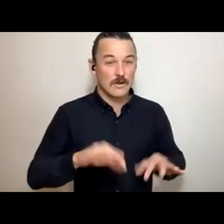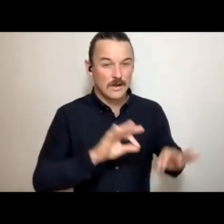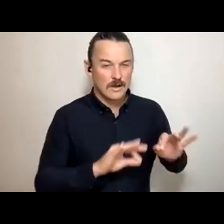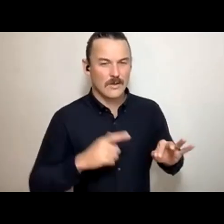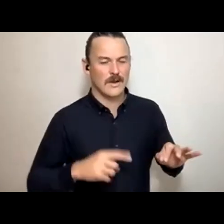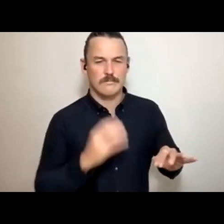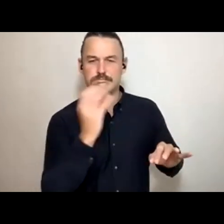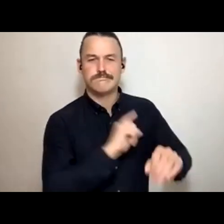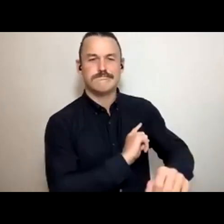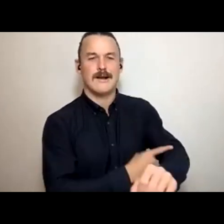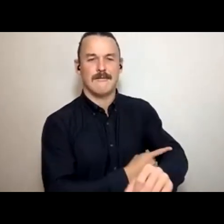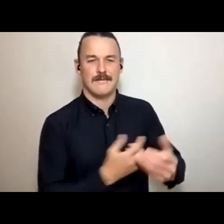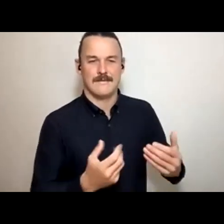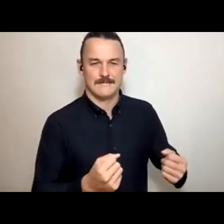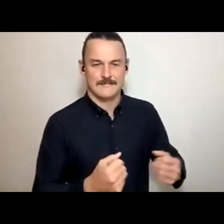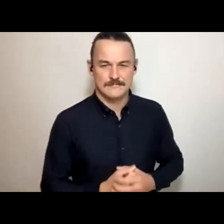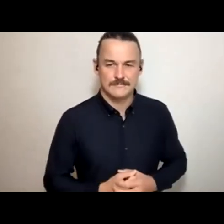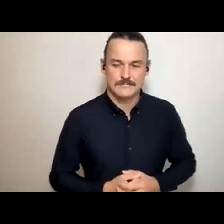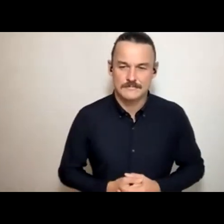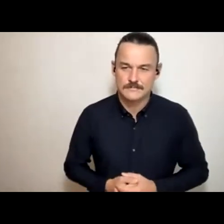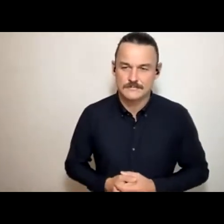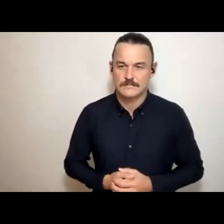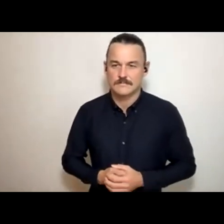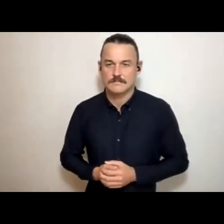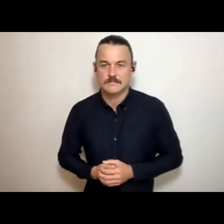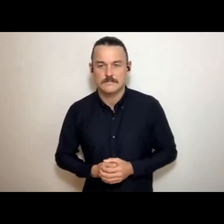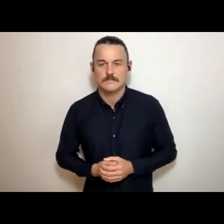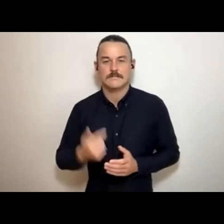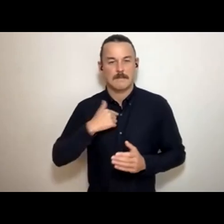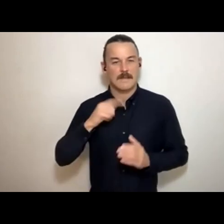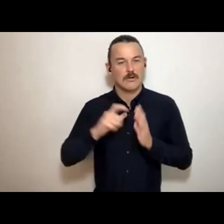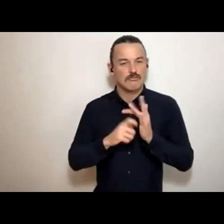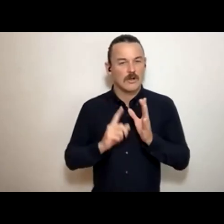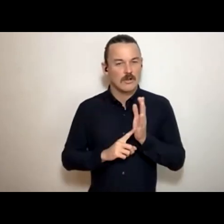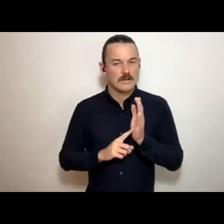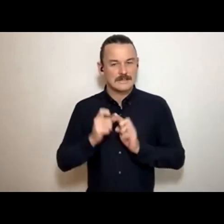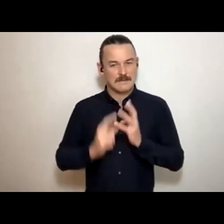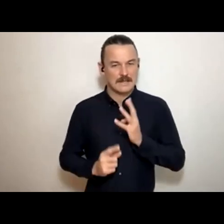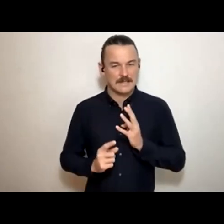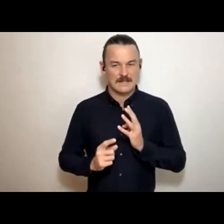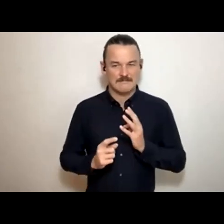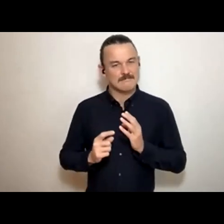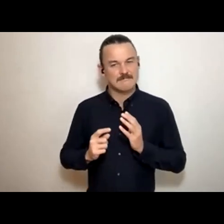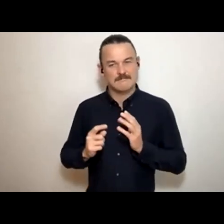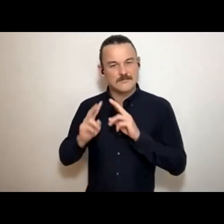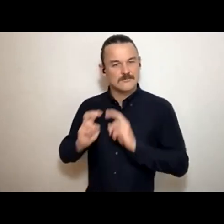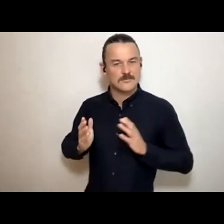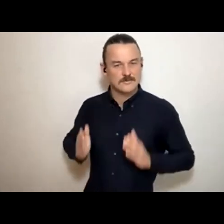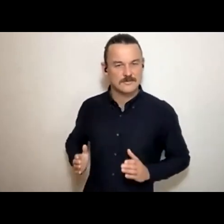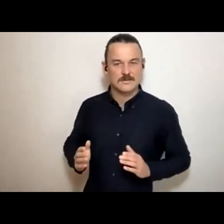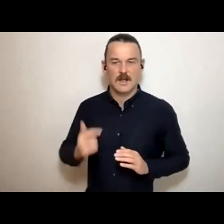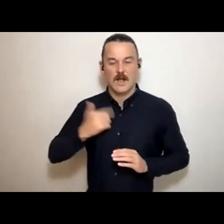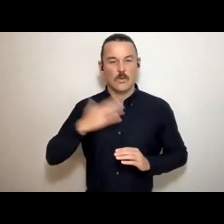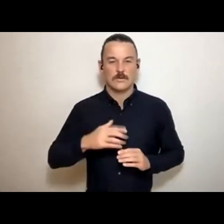I wanted to start, you know, as a critical disabilities scholar as also as locating myself in, um, in the work and where,